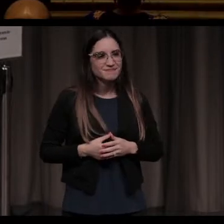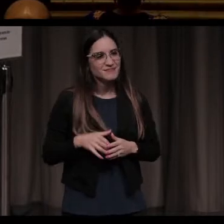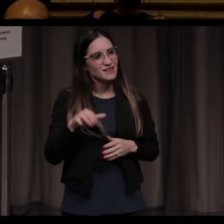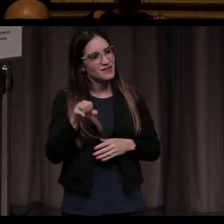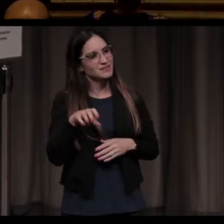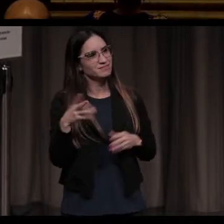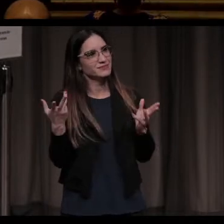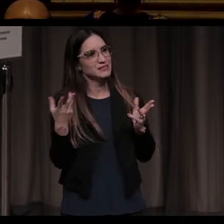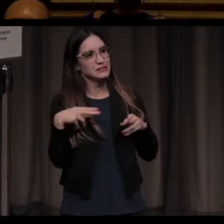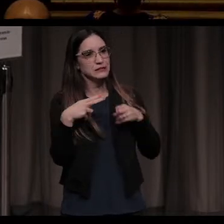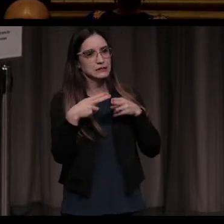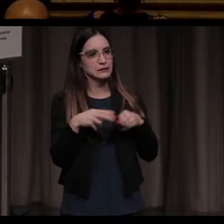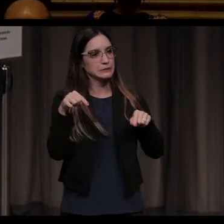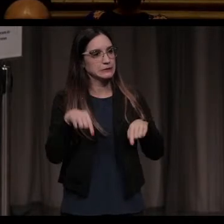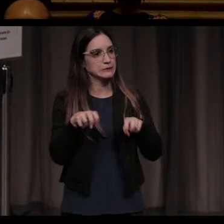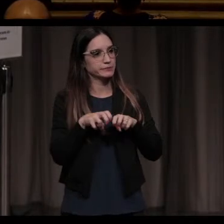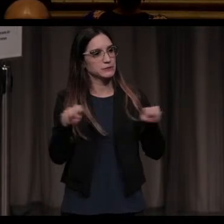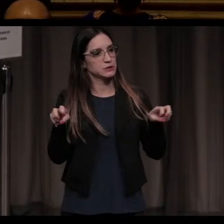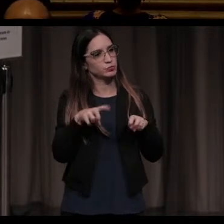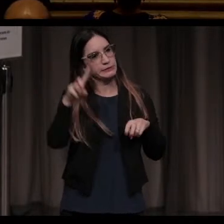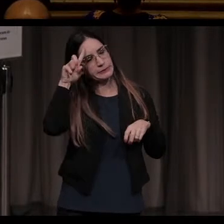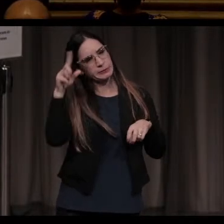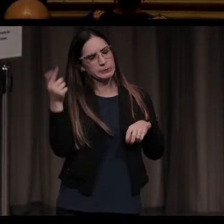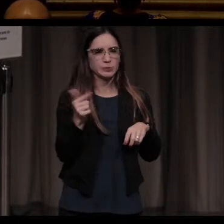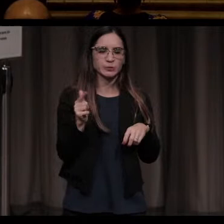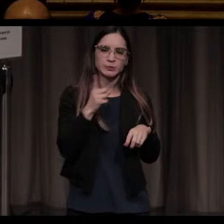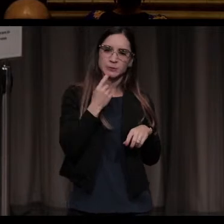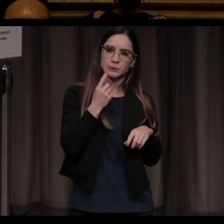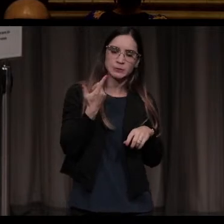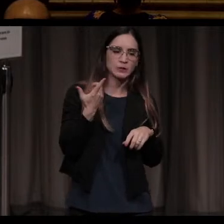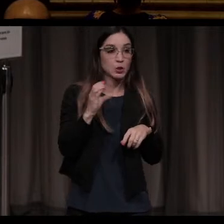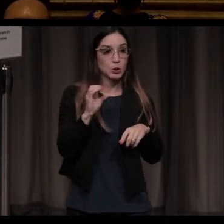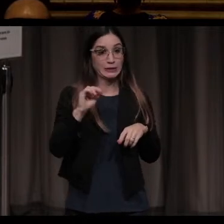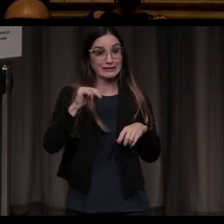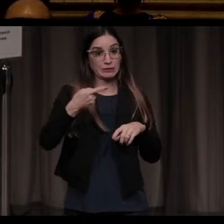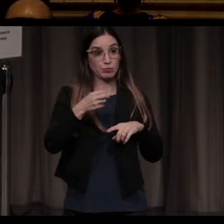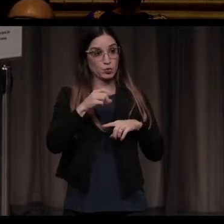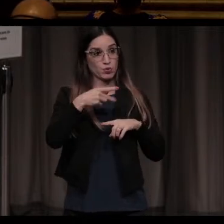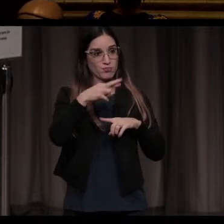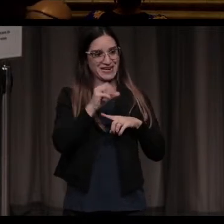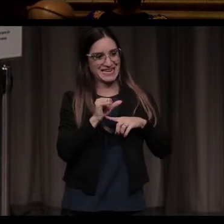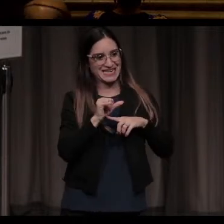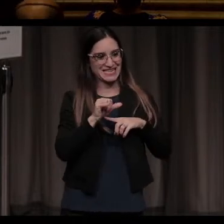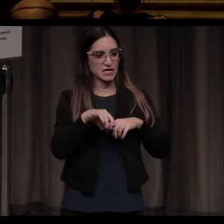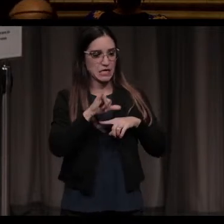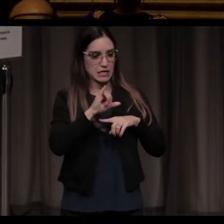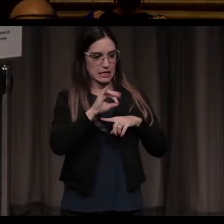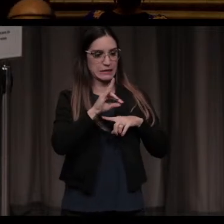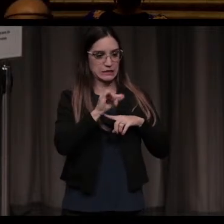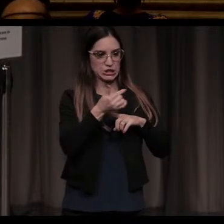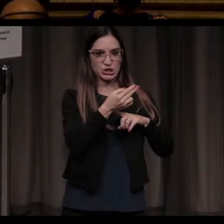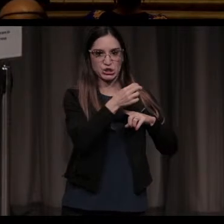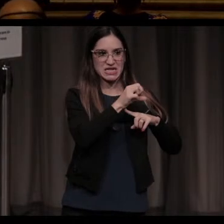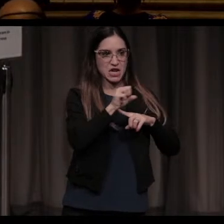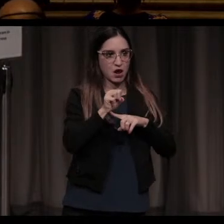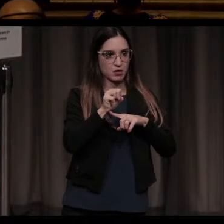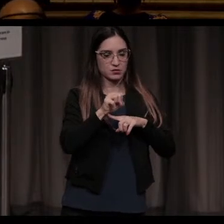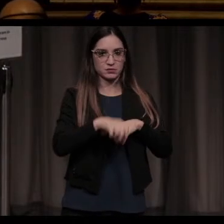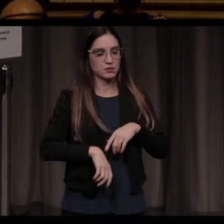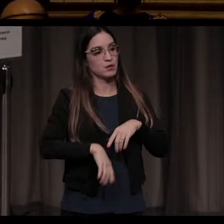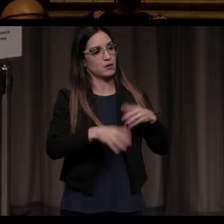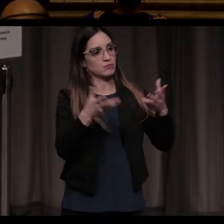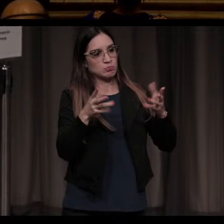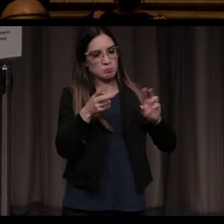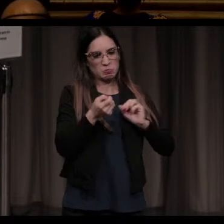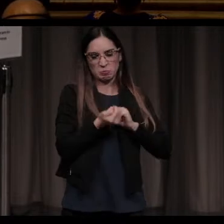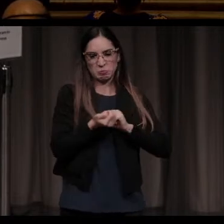of this panel, because that was something we all tossed around. Like, should it be contemporary indigenous art? Should it be contemporary art and us just not acknowledge